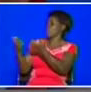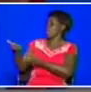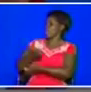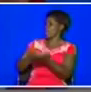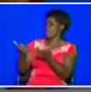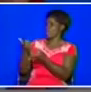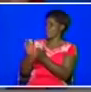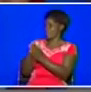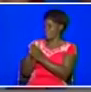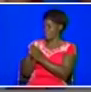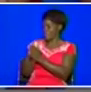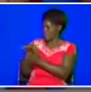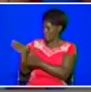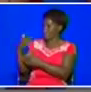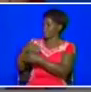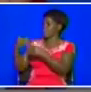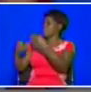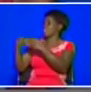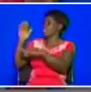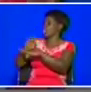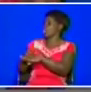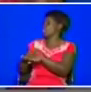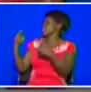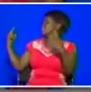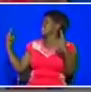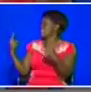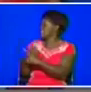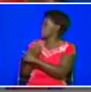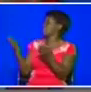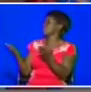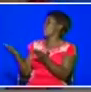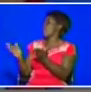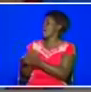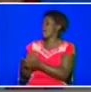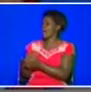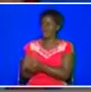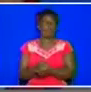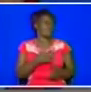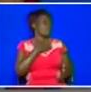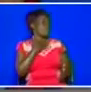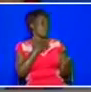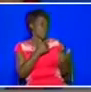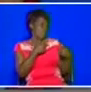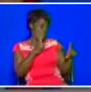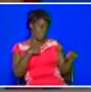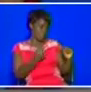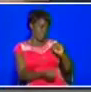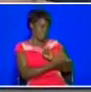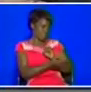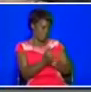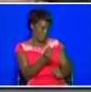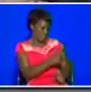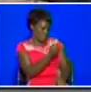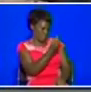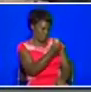These are some of the things that they're building up on. So what is that thing that is significantly different? Let me capture it for you. Mm-hmm. A couple of months